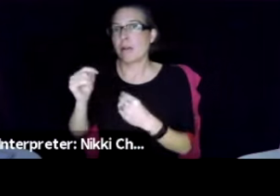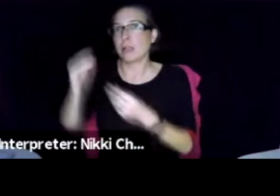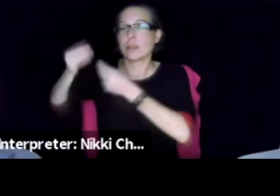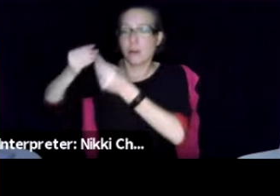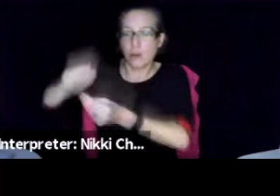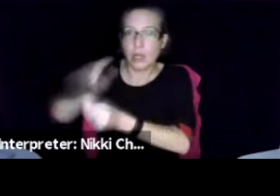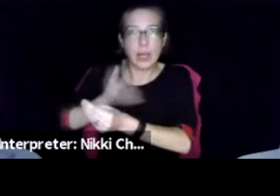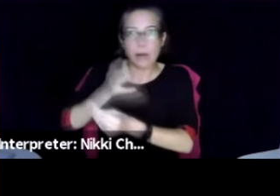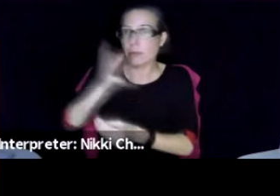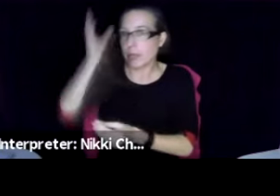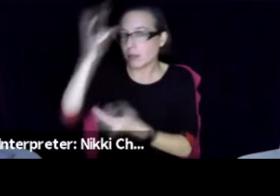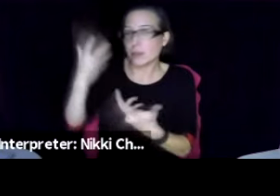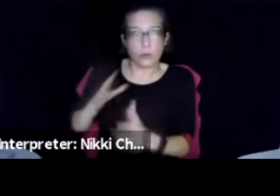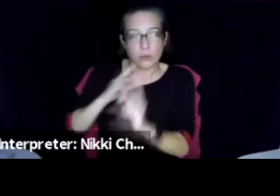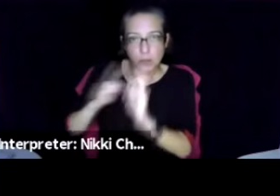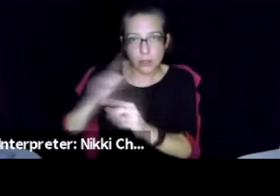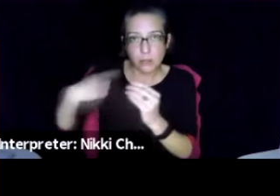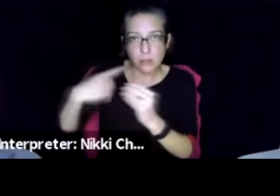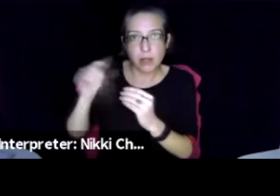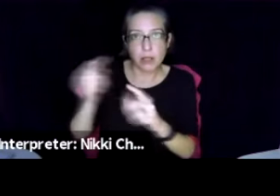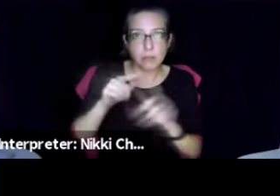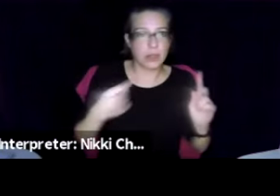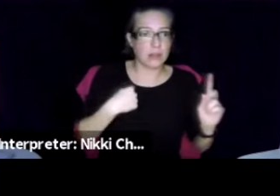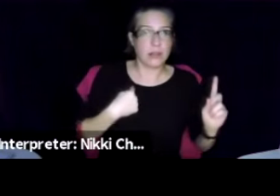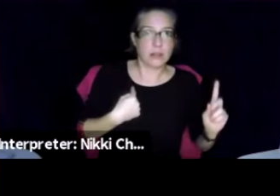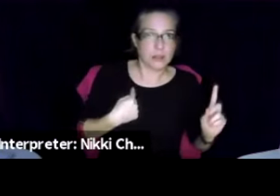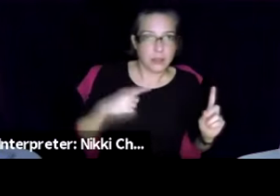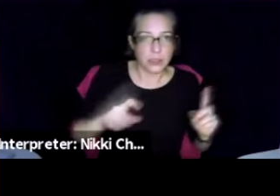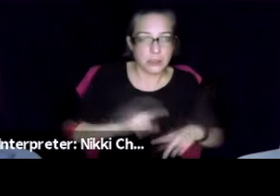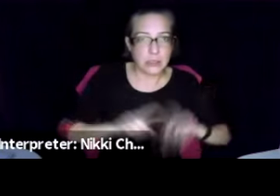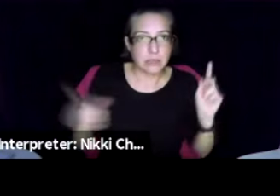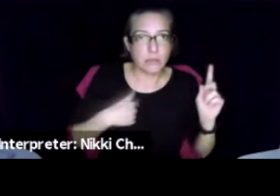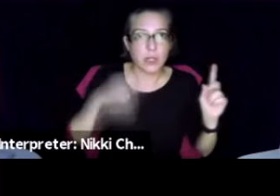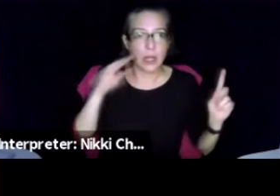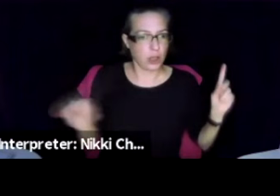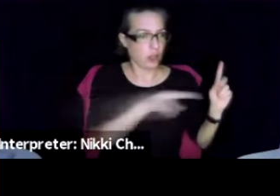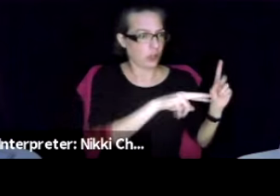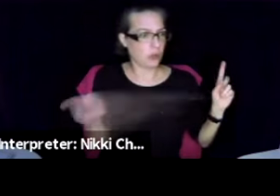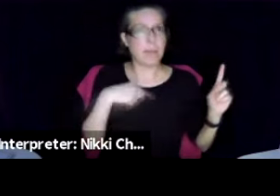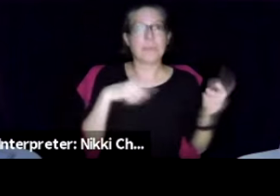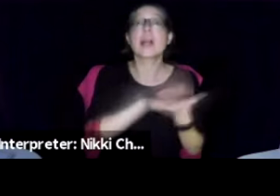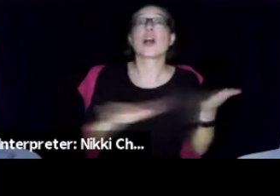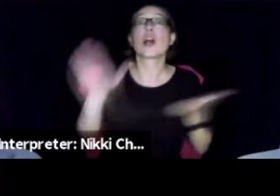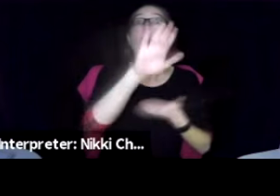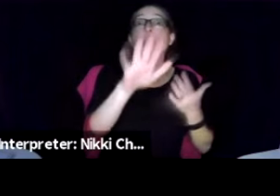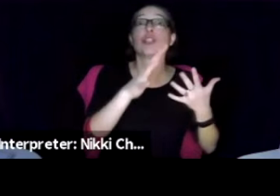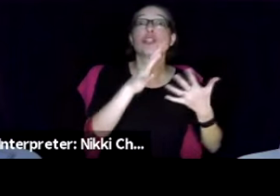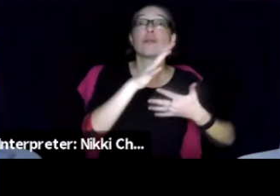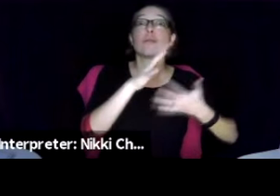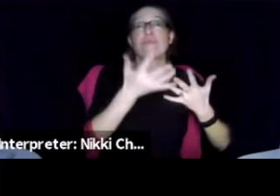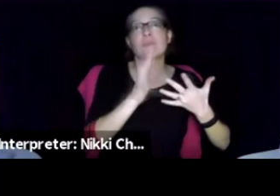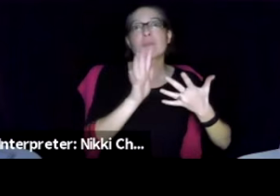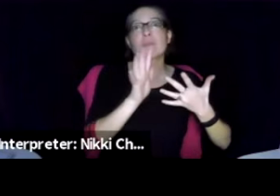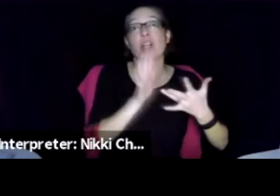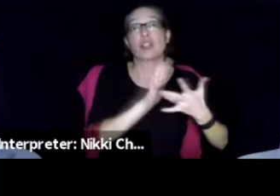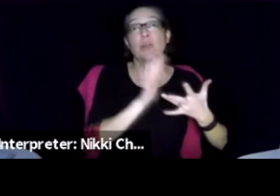way. I can look around my school, especially as a college freshman, and see how this lack of sexual education is